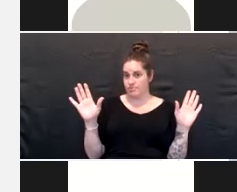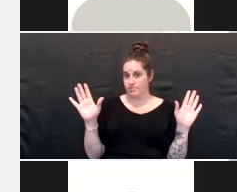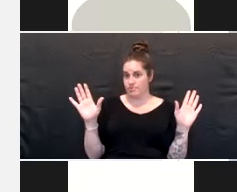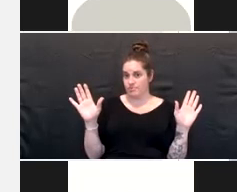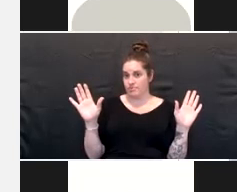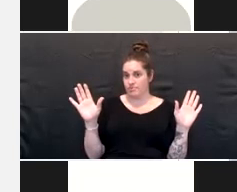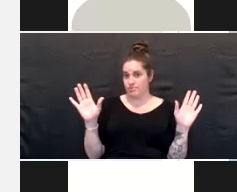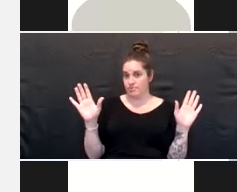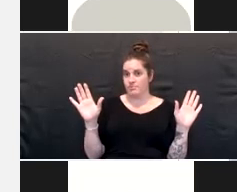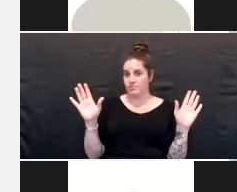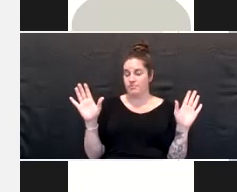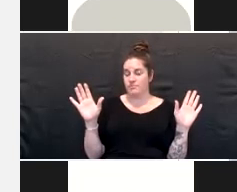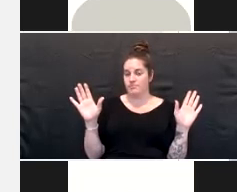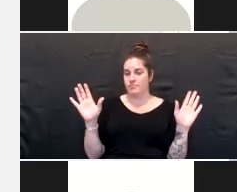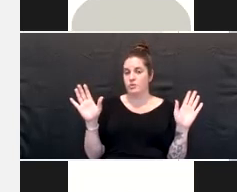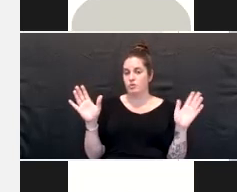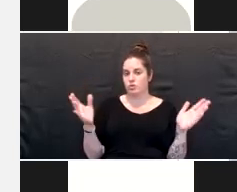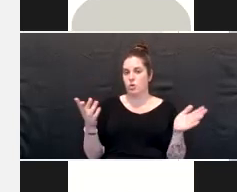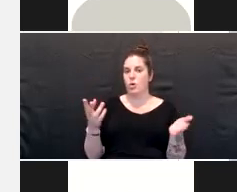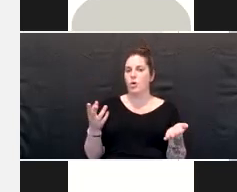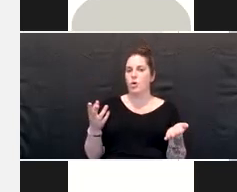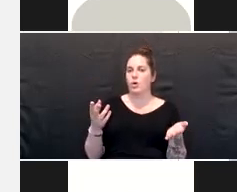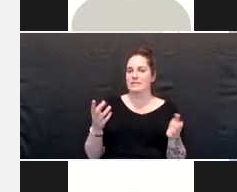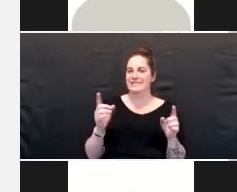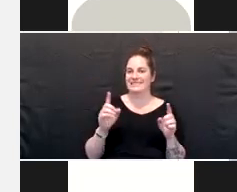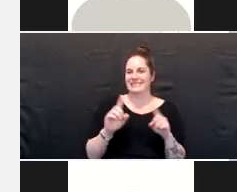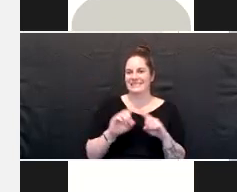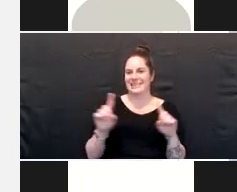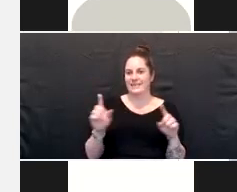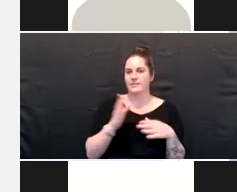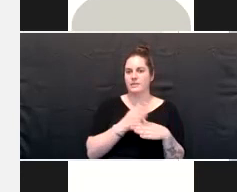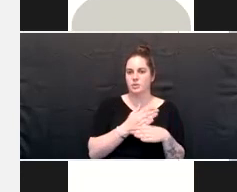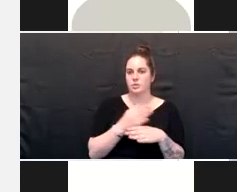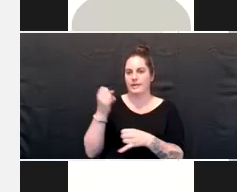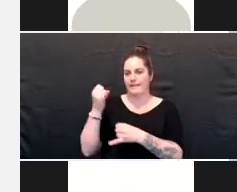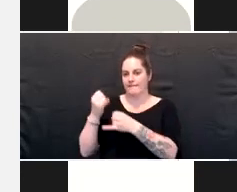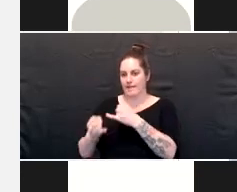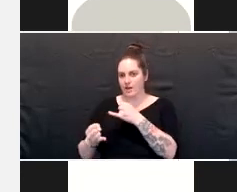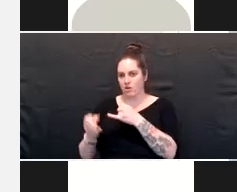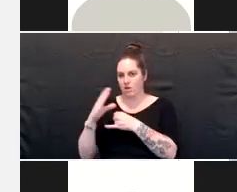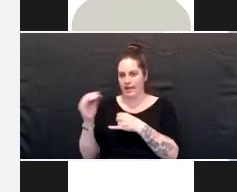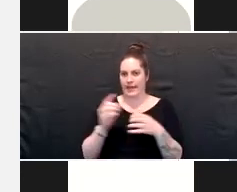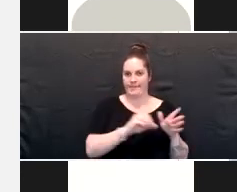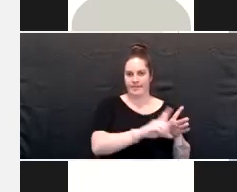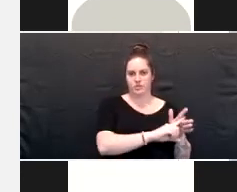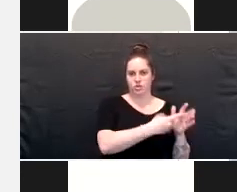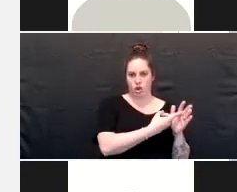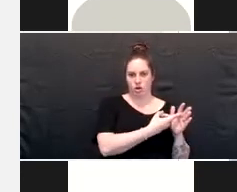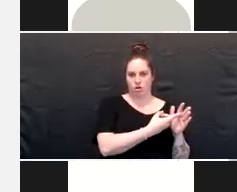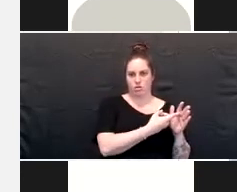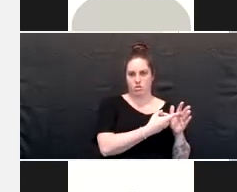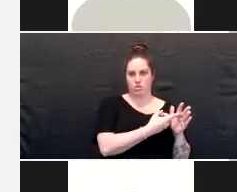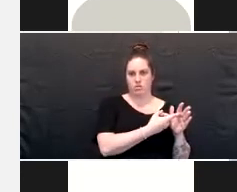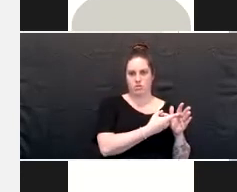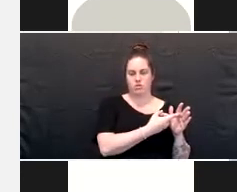So if we take the difference between the final and initial kinetic energy, we